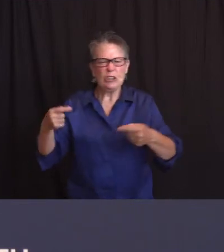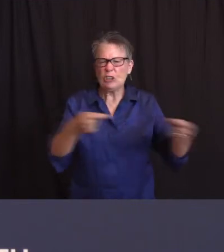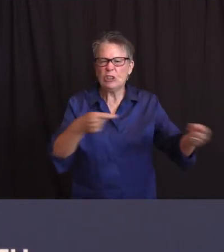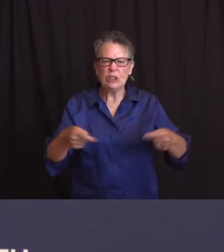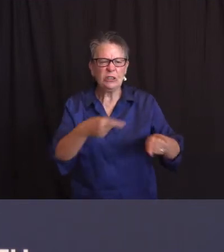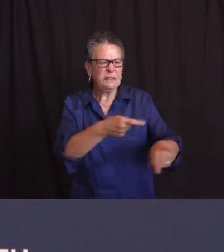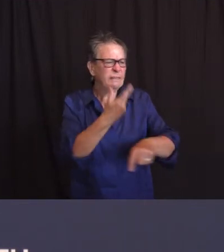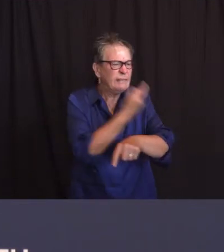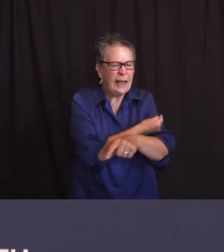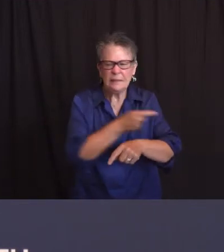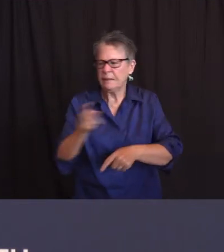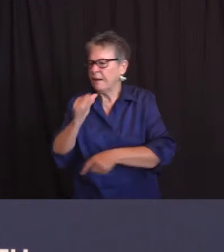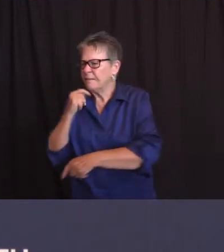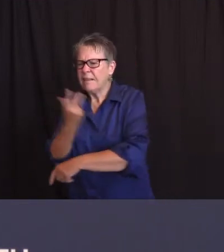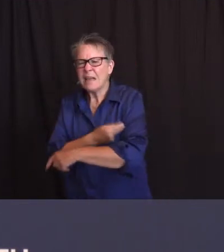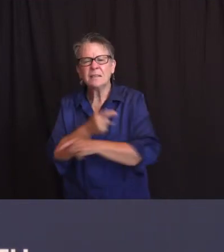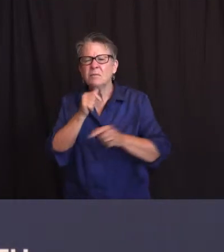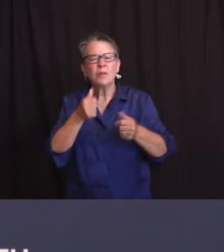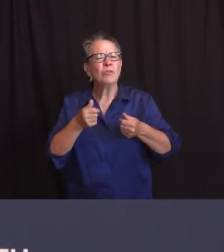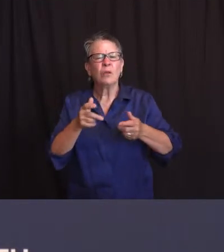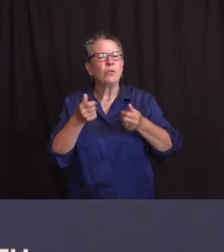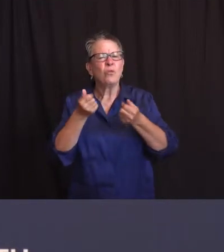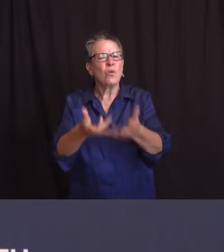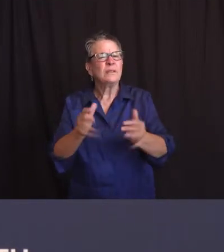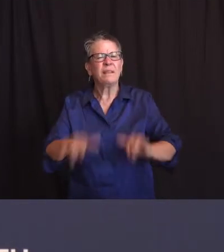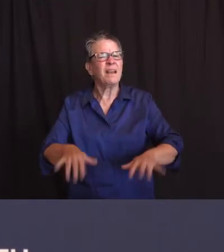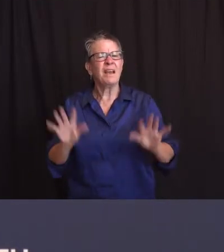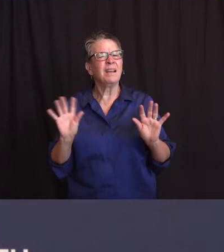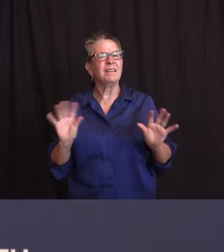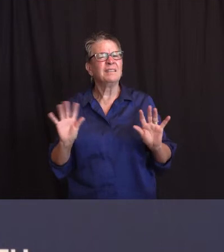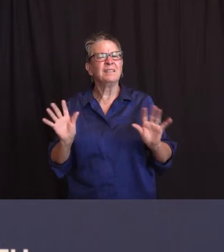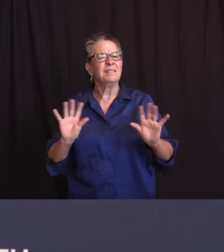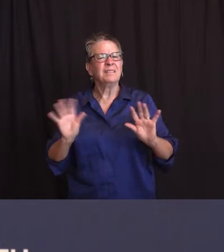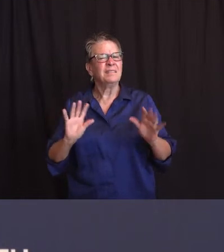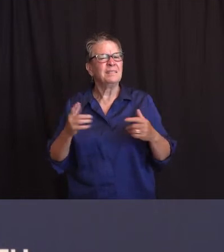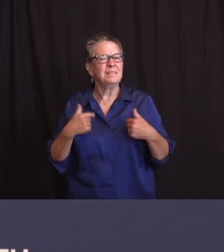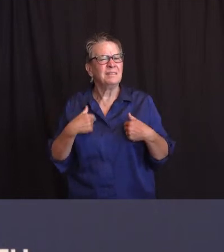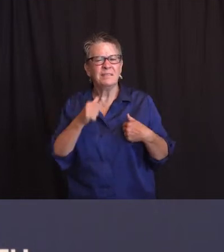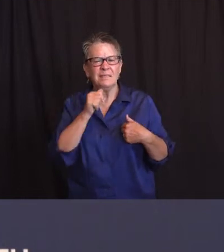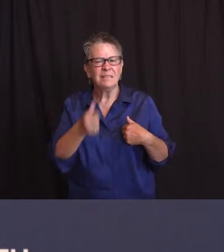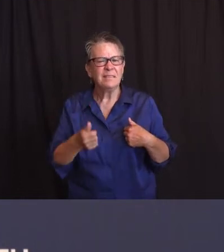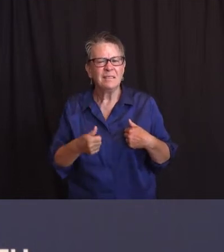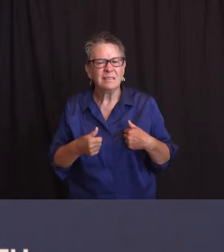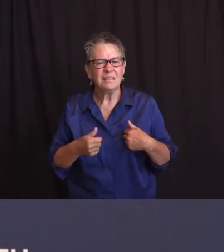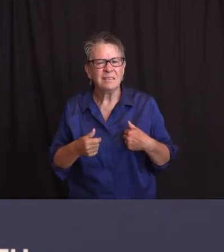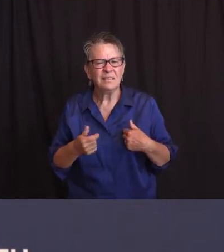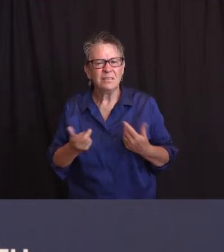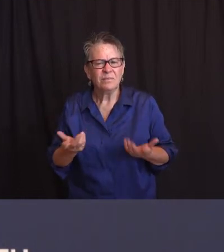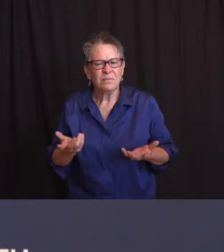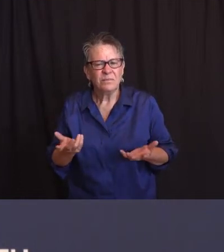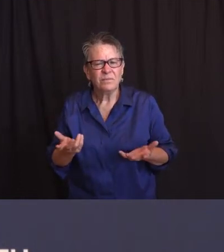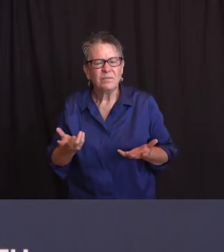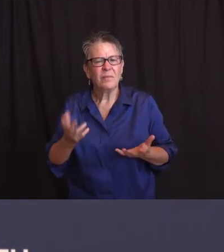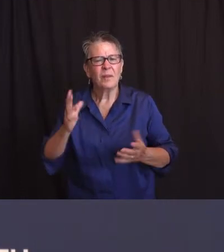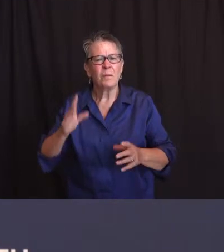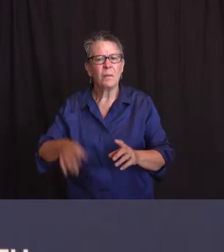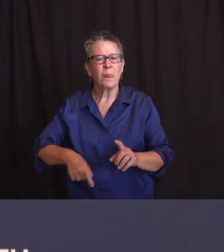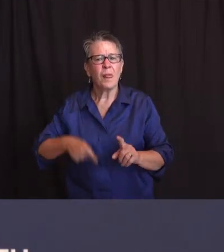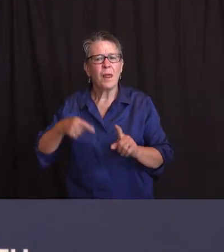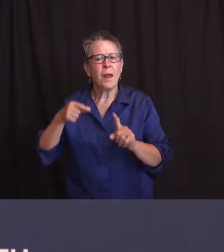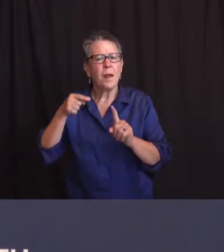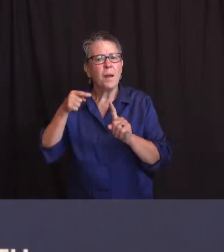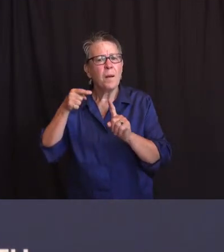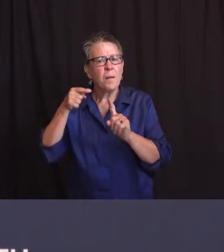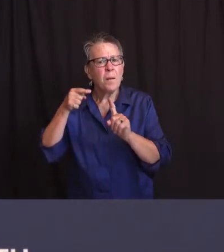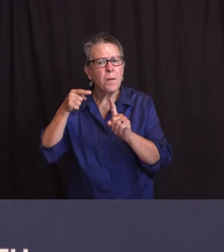to deal with that every day, at least to the extent we did. This is absolutely about keeping people healthy and saving